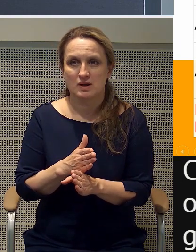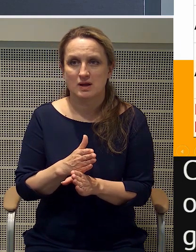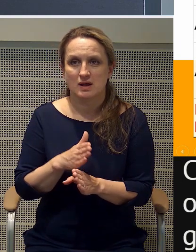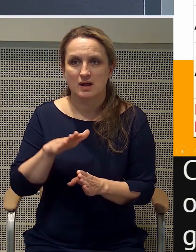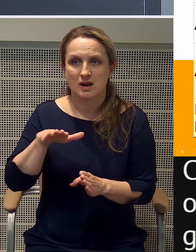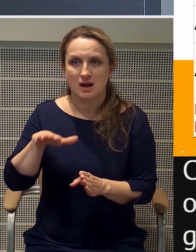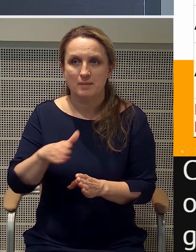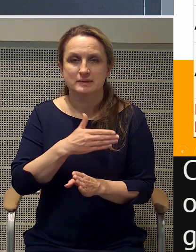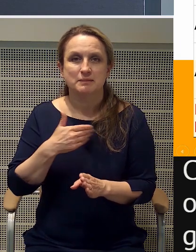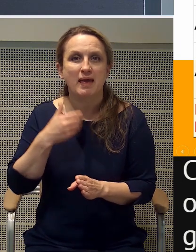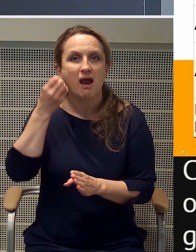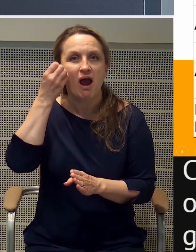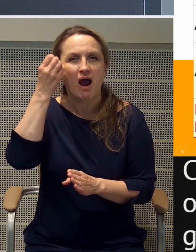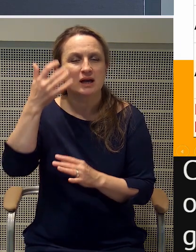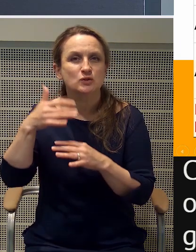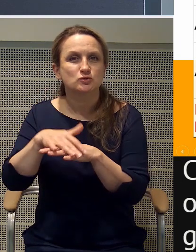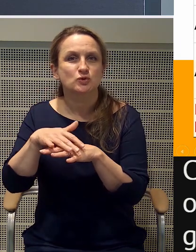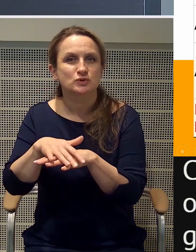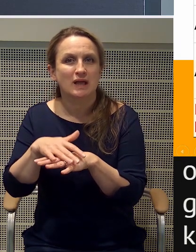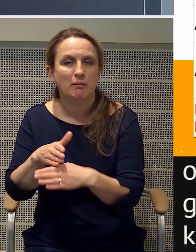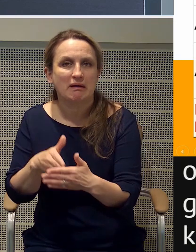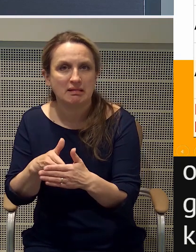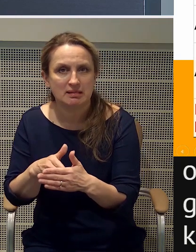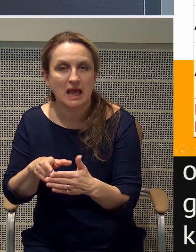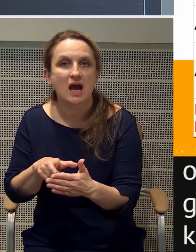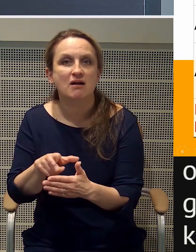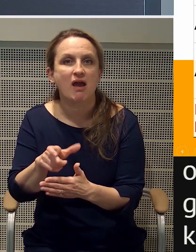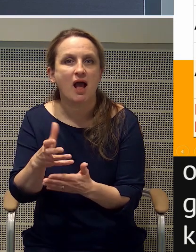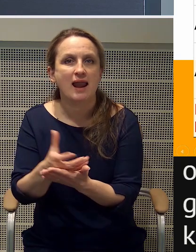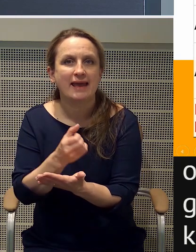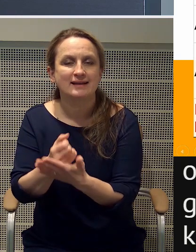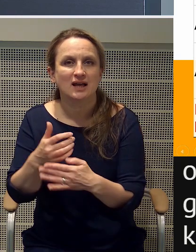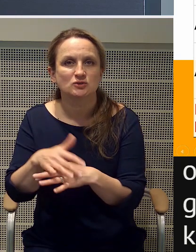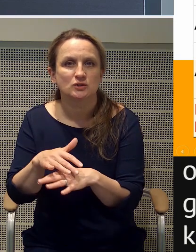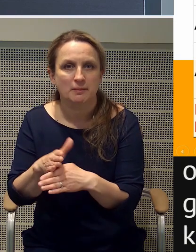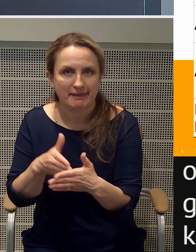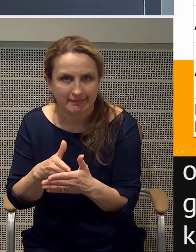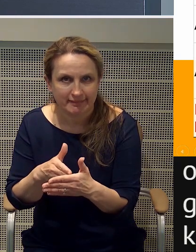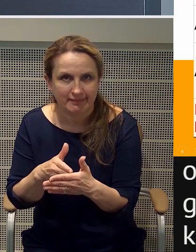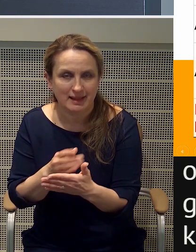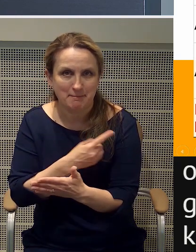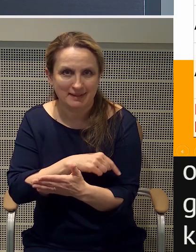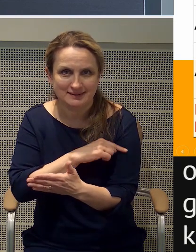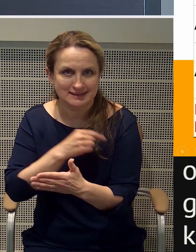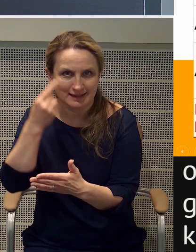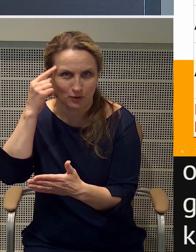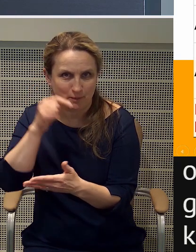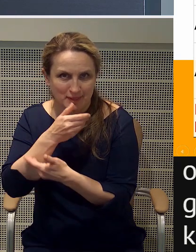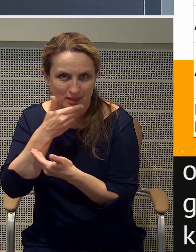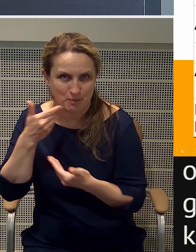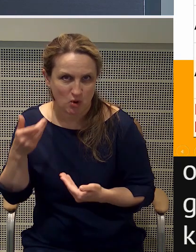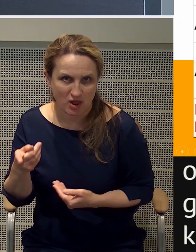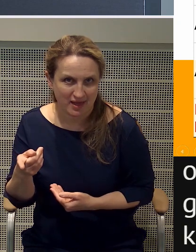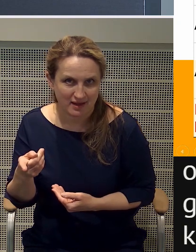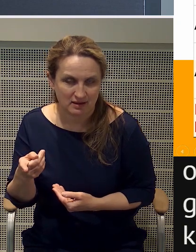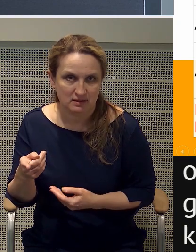therapy. So it was an awful case. She was stuck